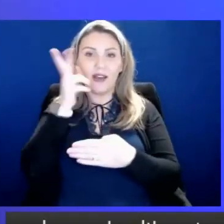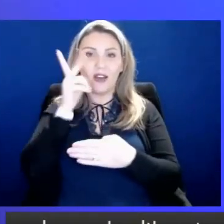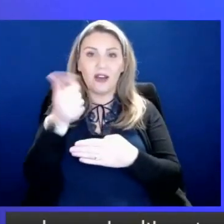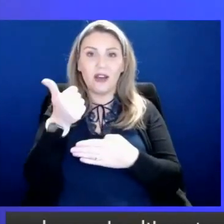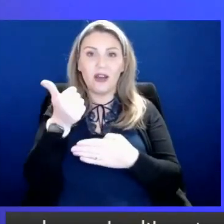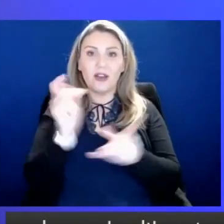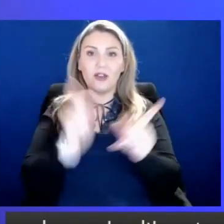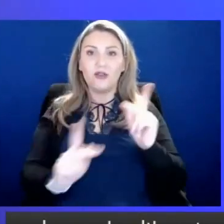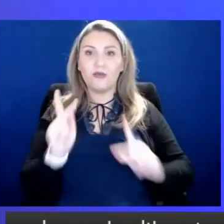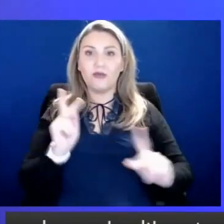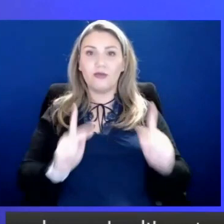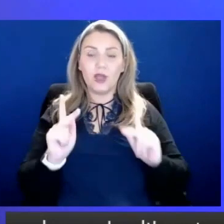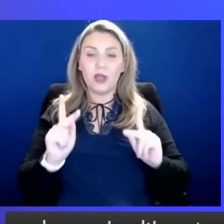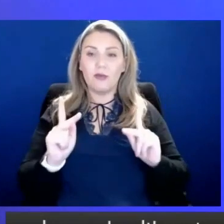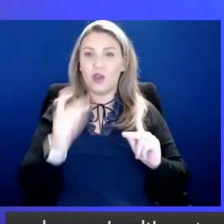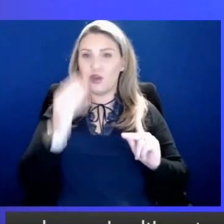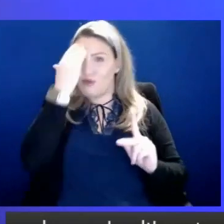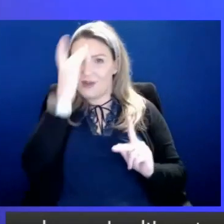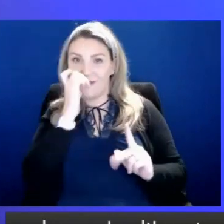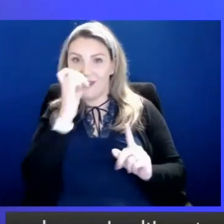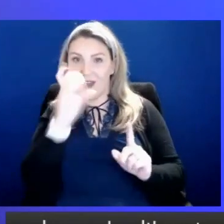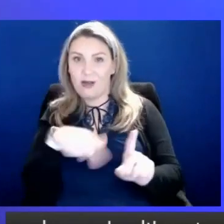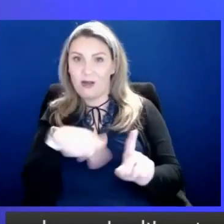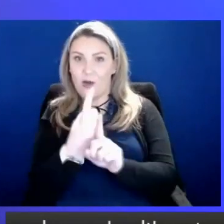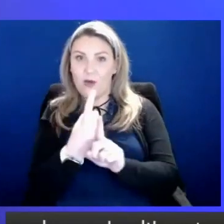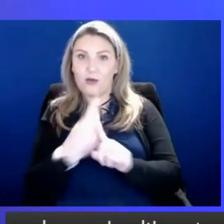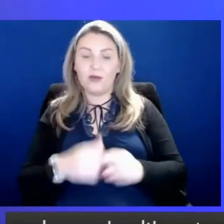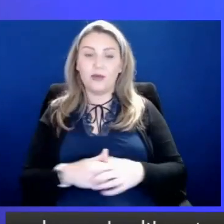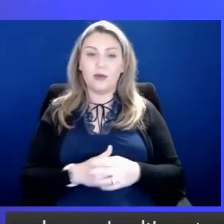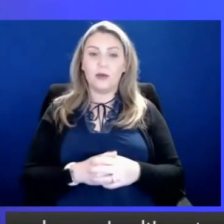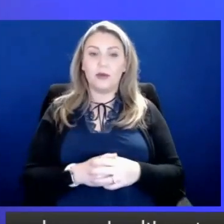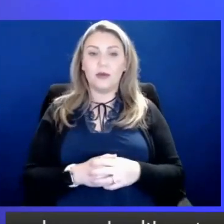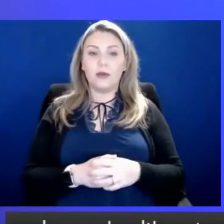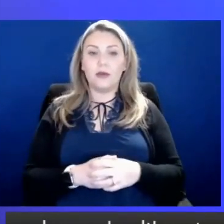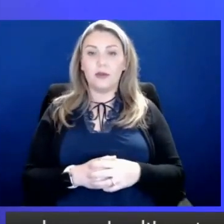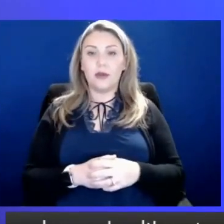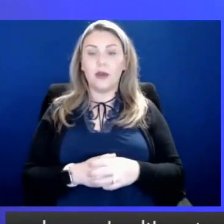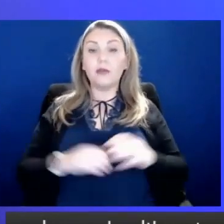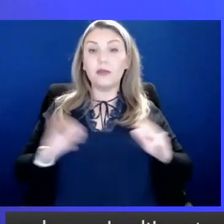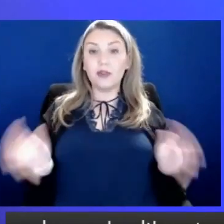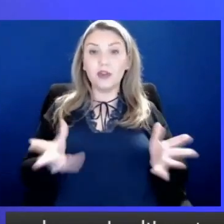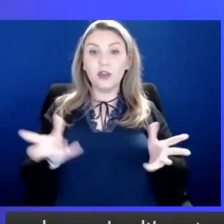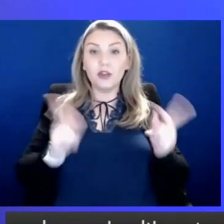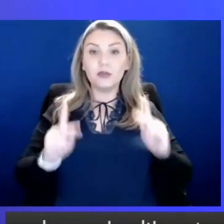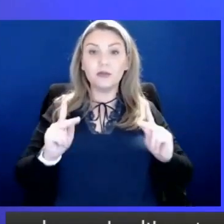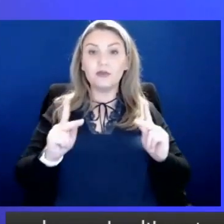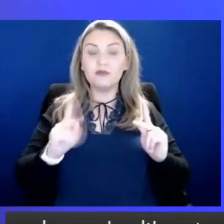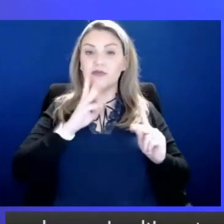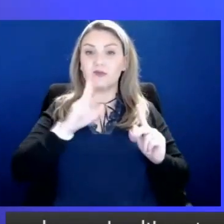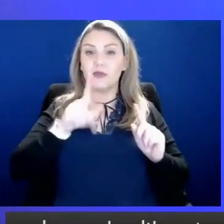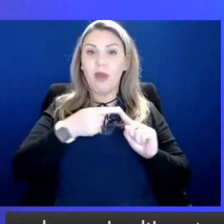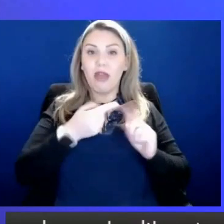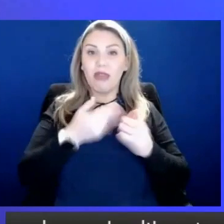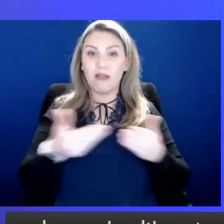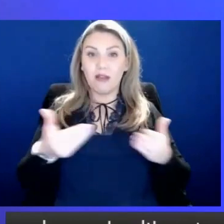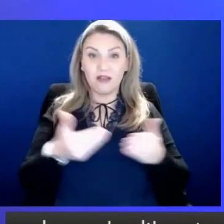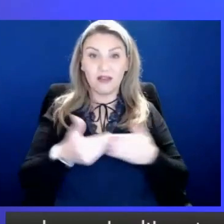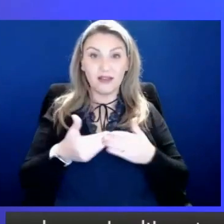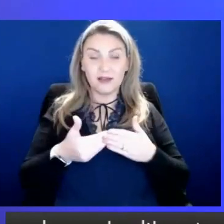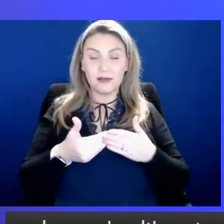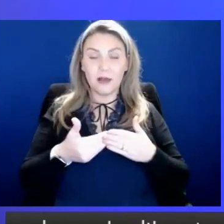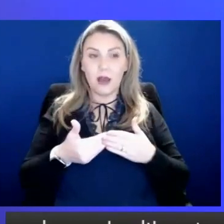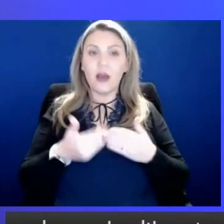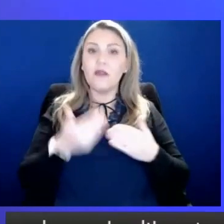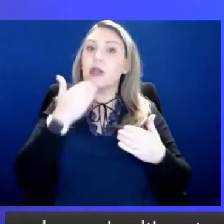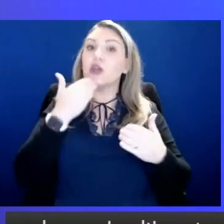that they're not alone. And then we're encouraging people to talk about things that have gone well for them,